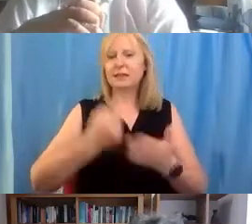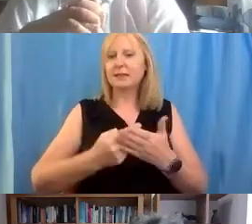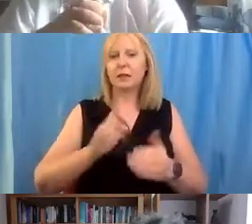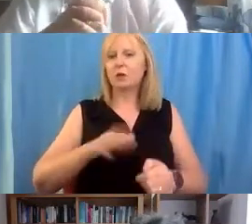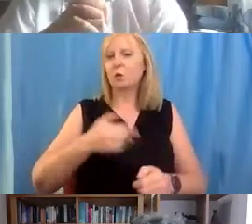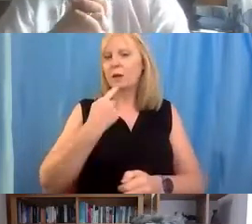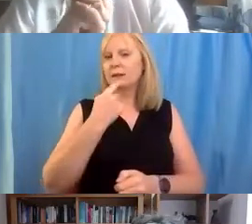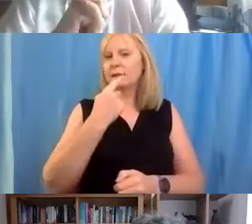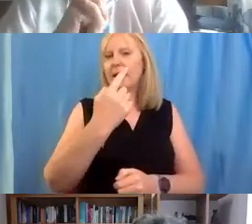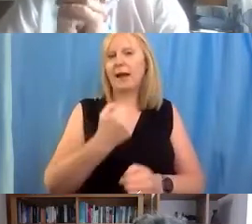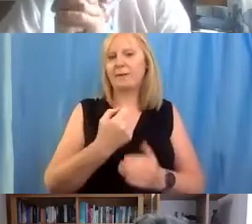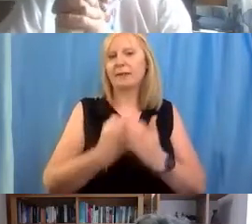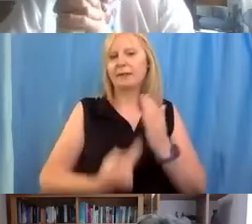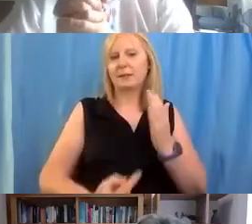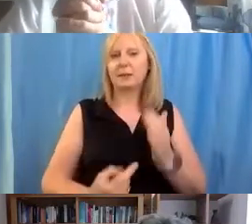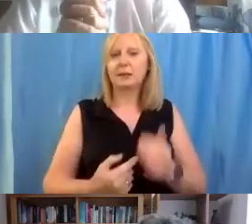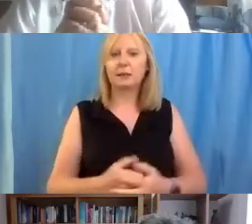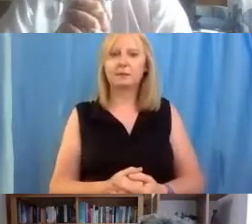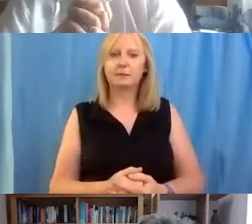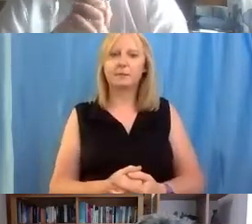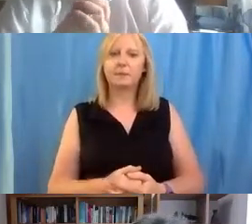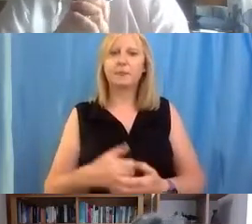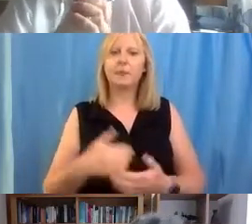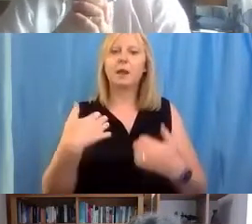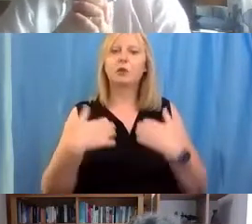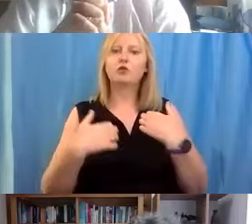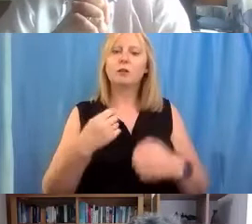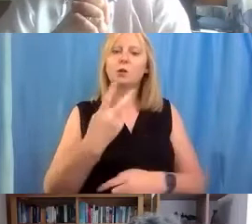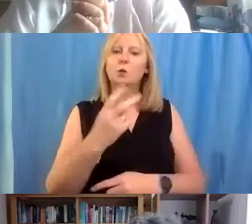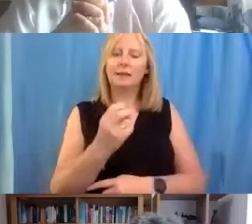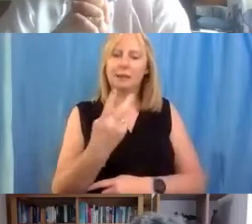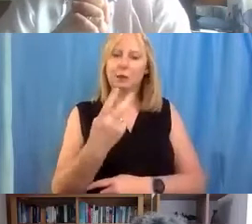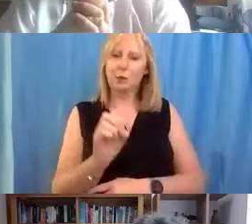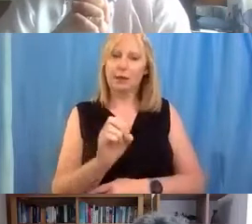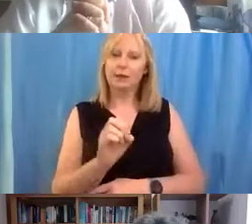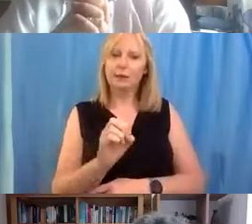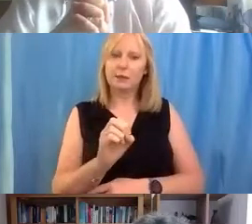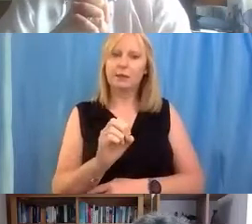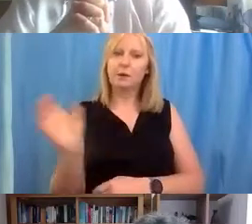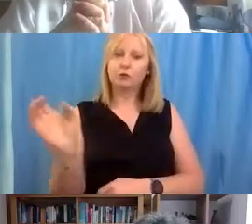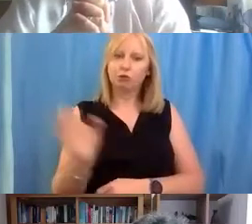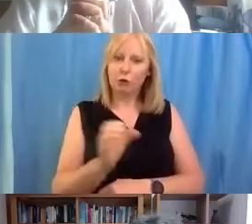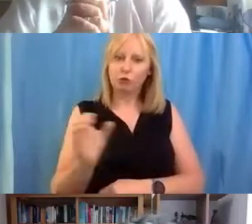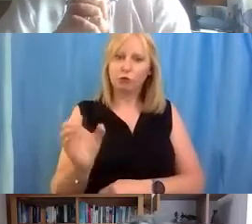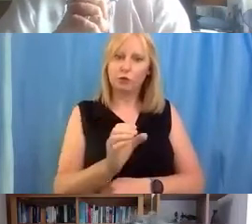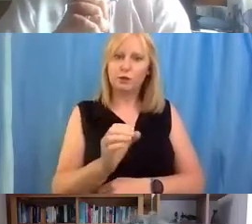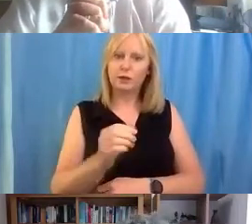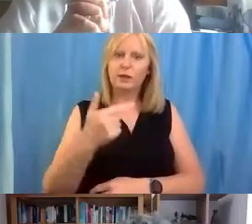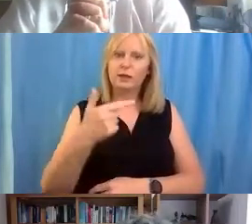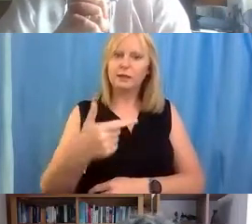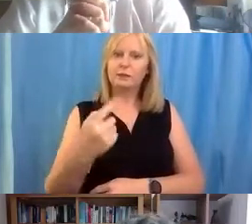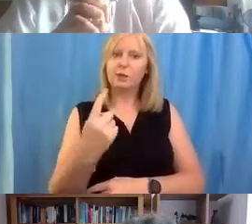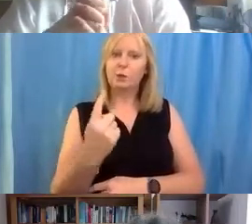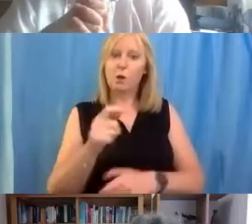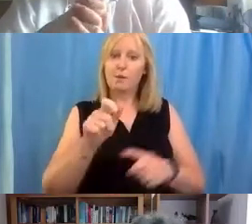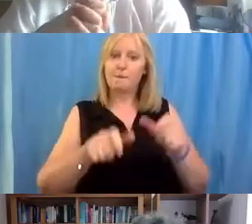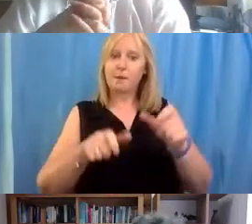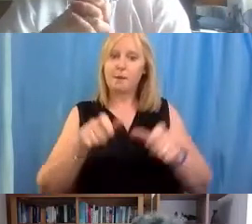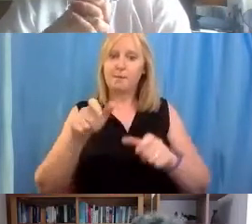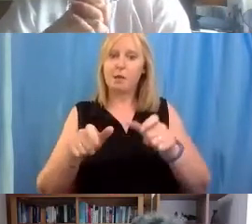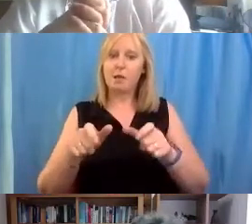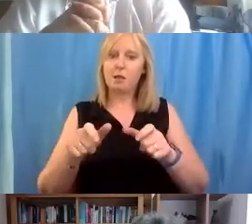option. Interestingly, in 2020, we recruited 71 people and received